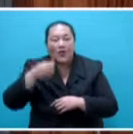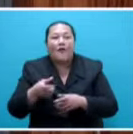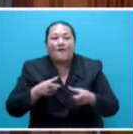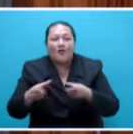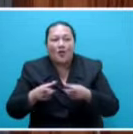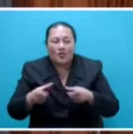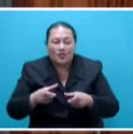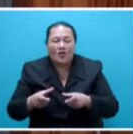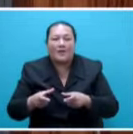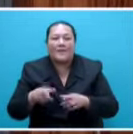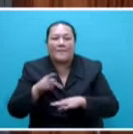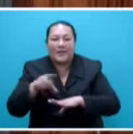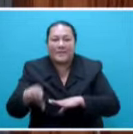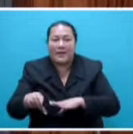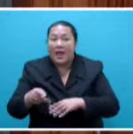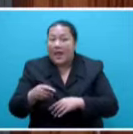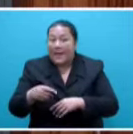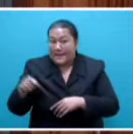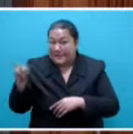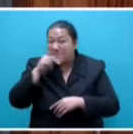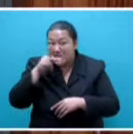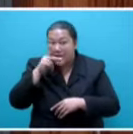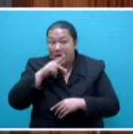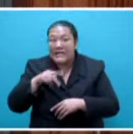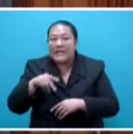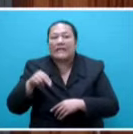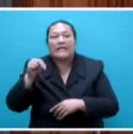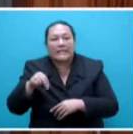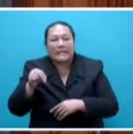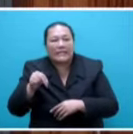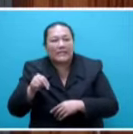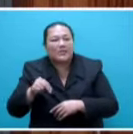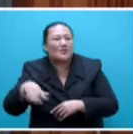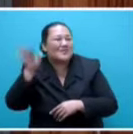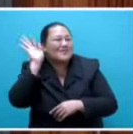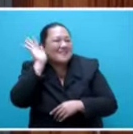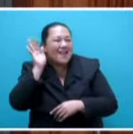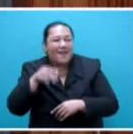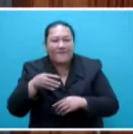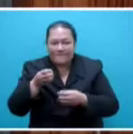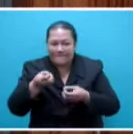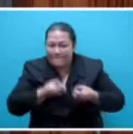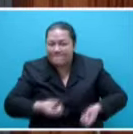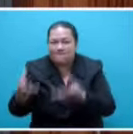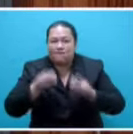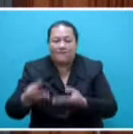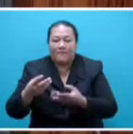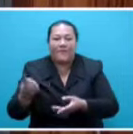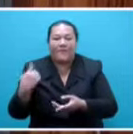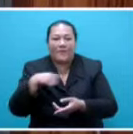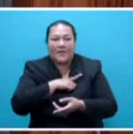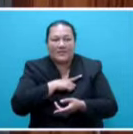people deserve to hear from us. You know, we need to not treat them as not very smart. They're actually watching. Our people are watching